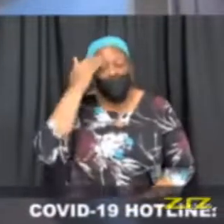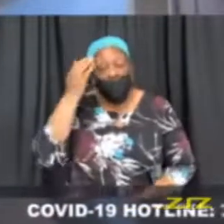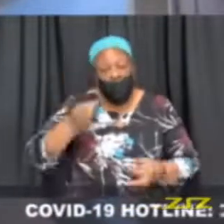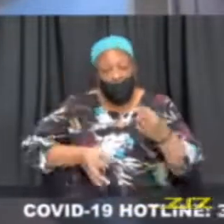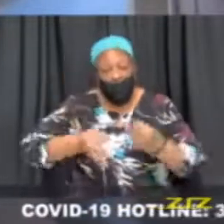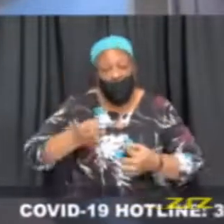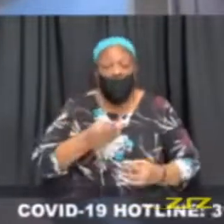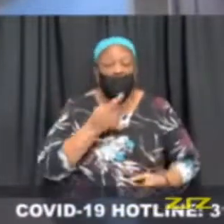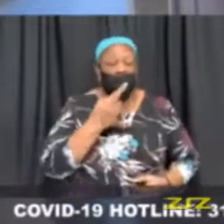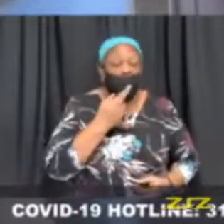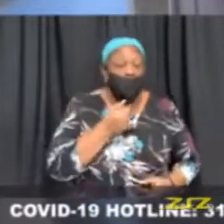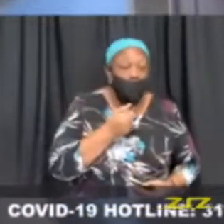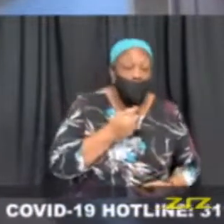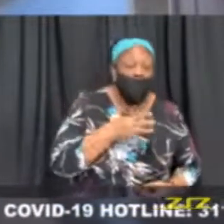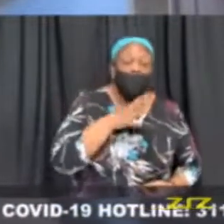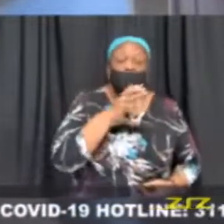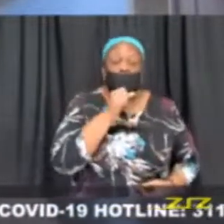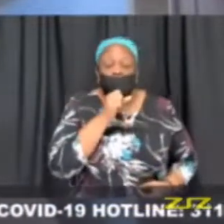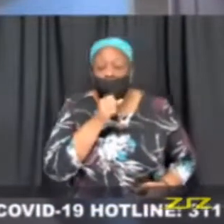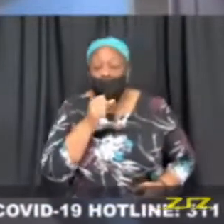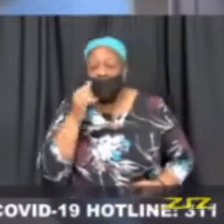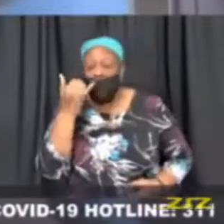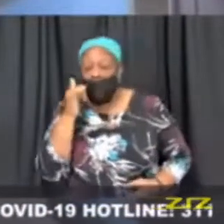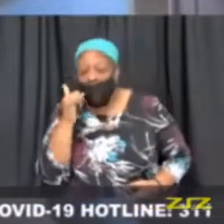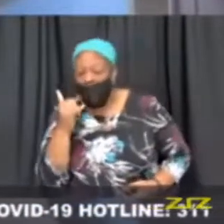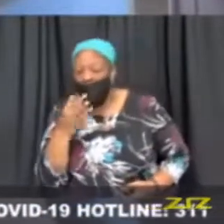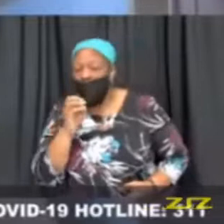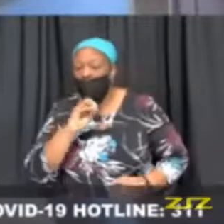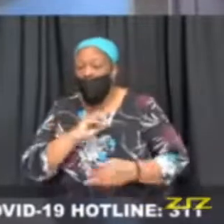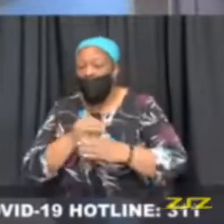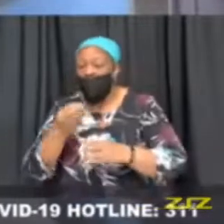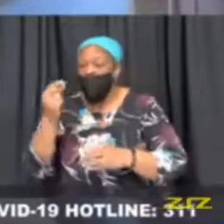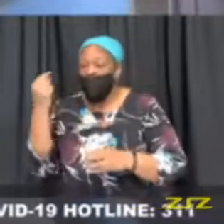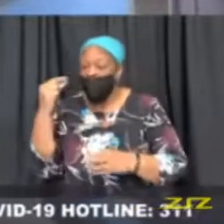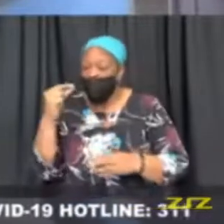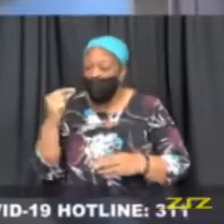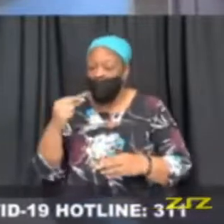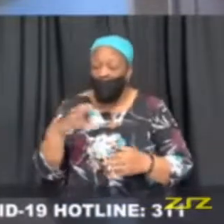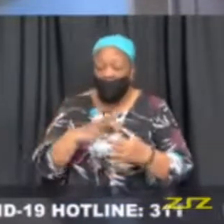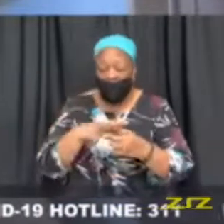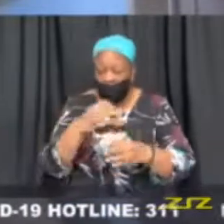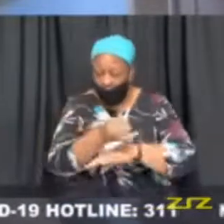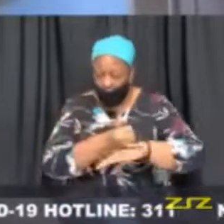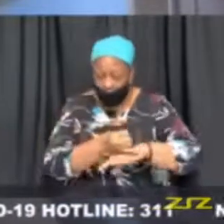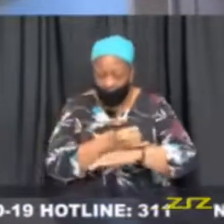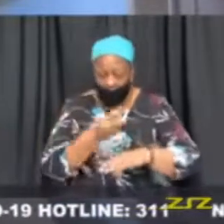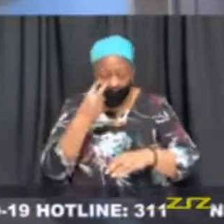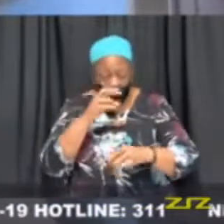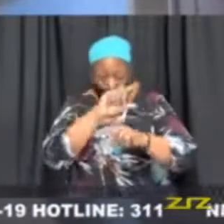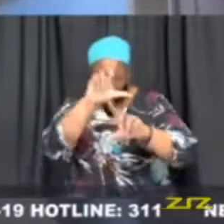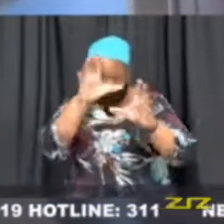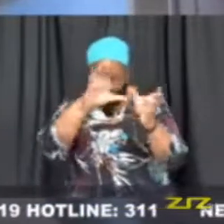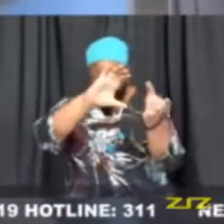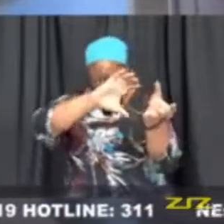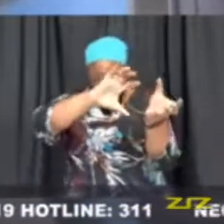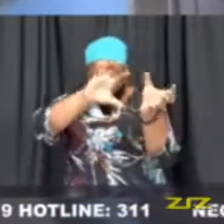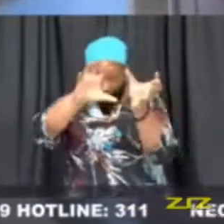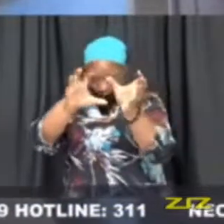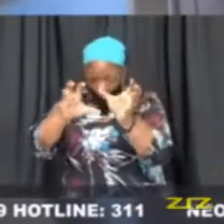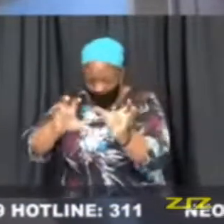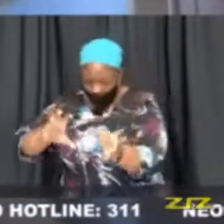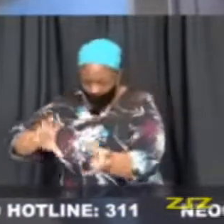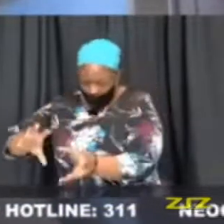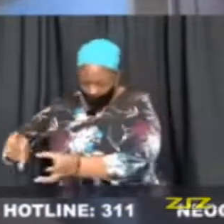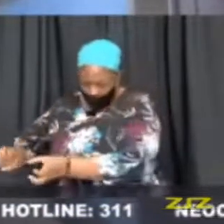in, the evacuation routes, ensure that you listen to the official sources of information,